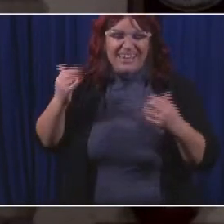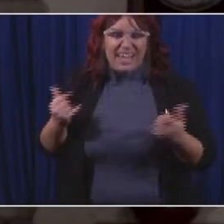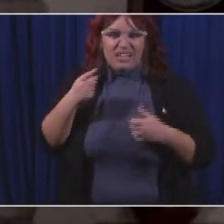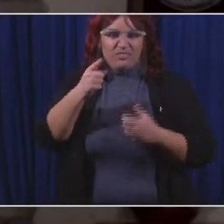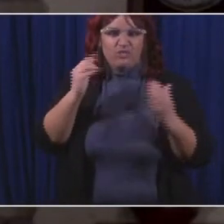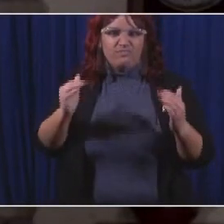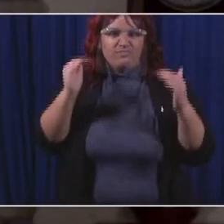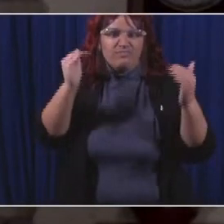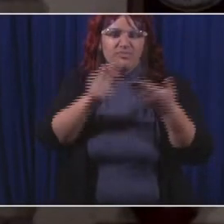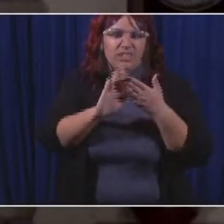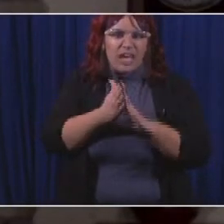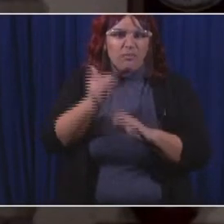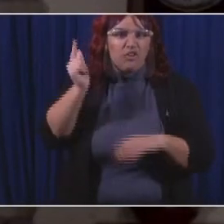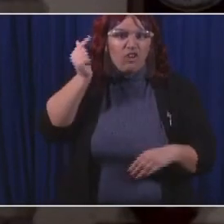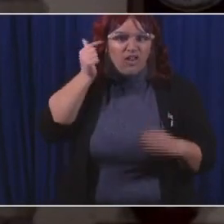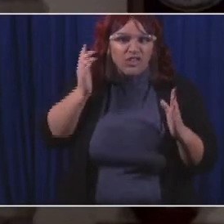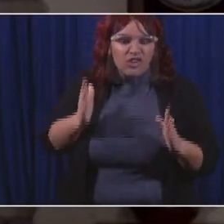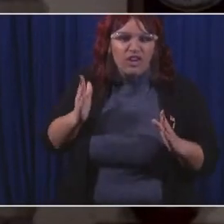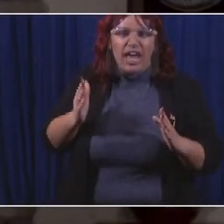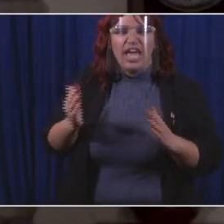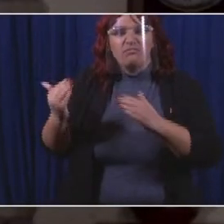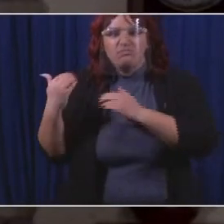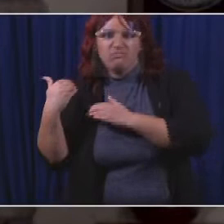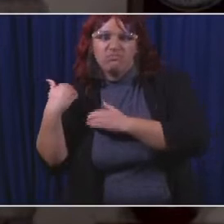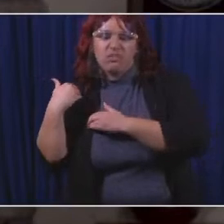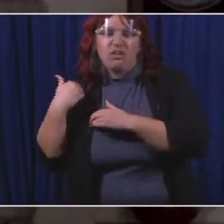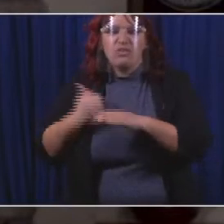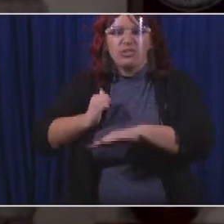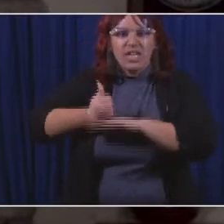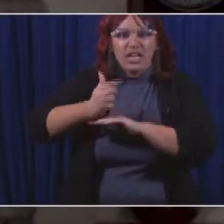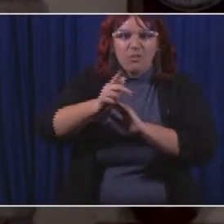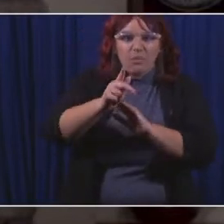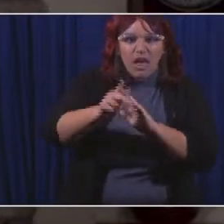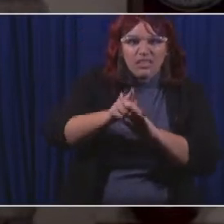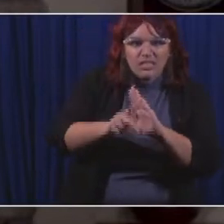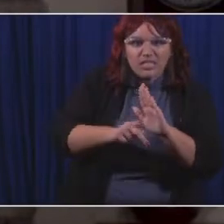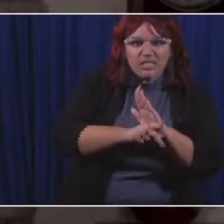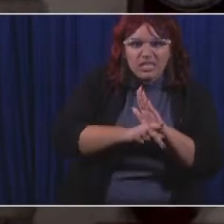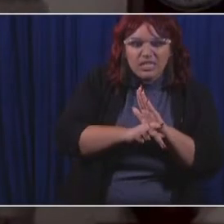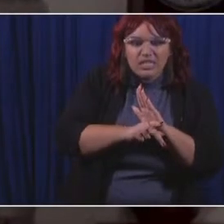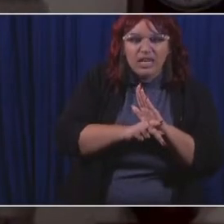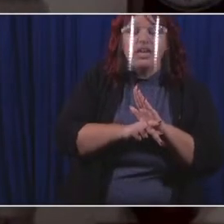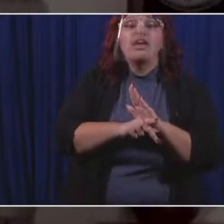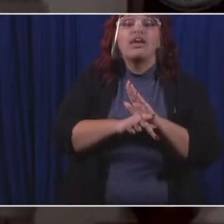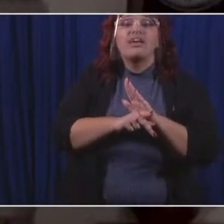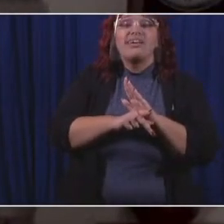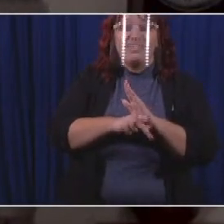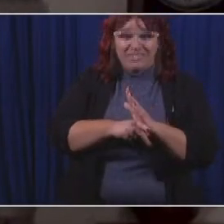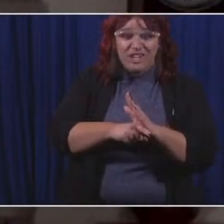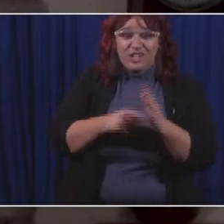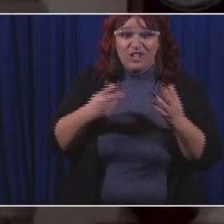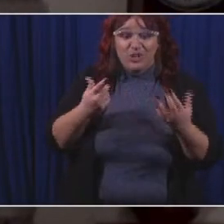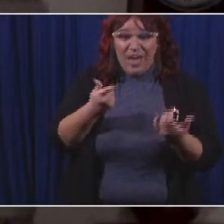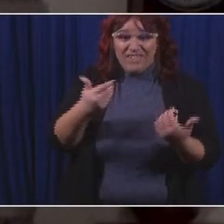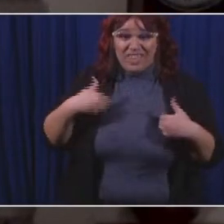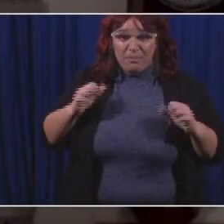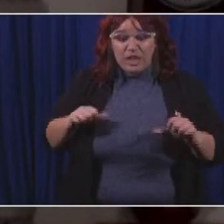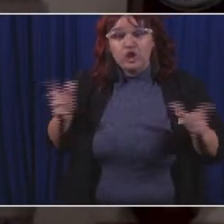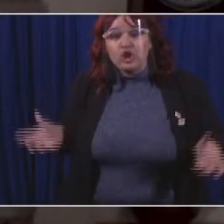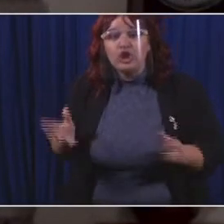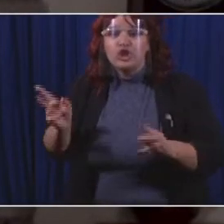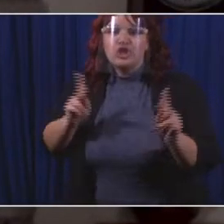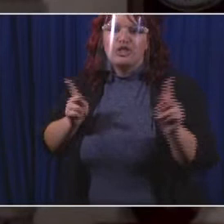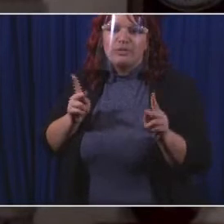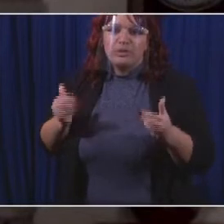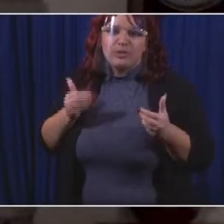and primary policymaker and have encouraged millions of Ohioans to take vaccines from companies you may have ties to, do you see that as a conflict of